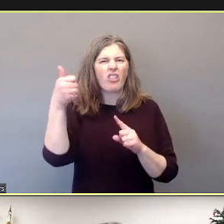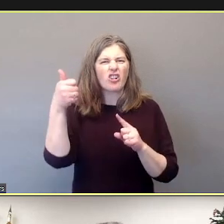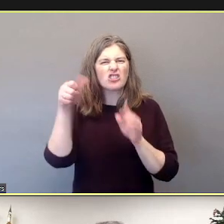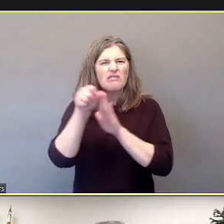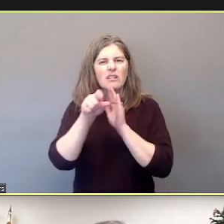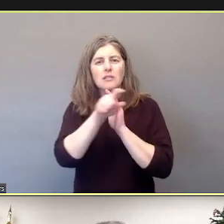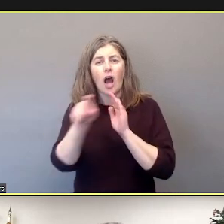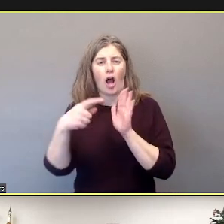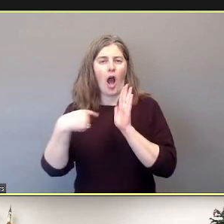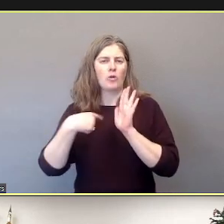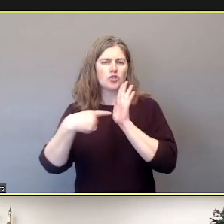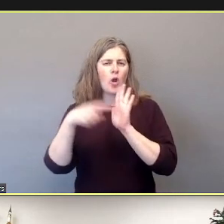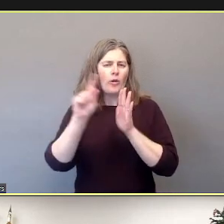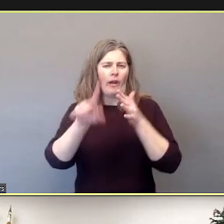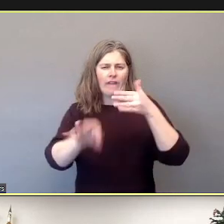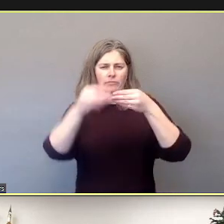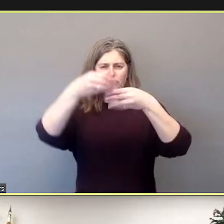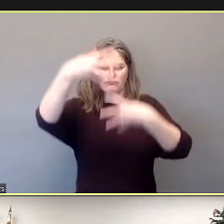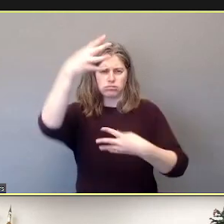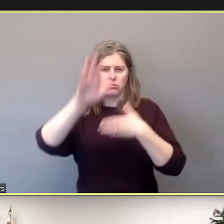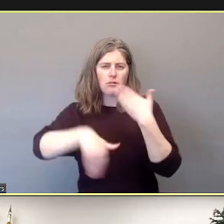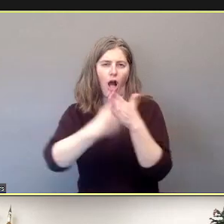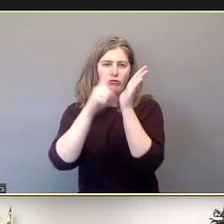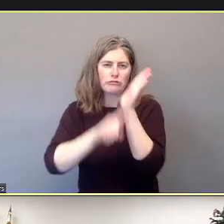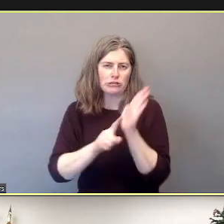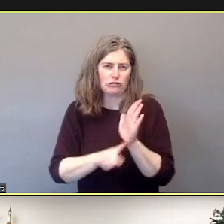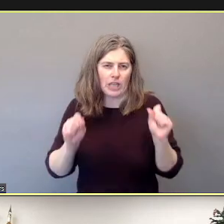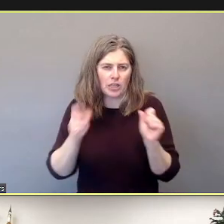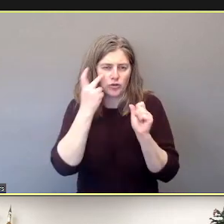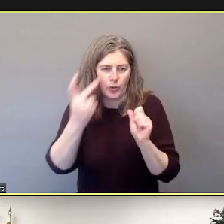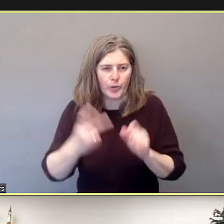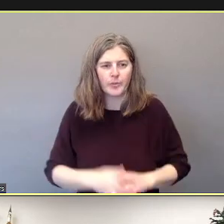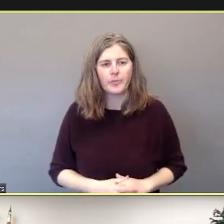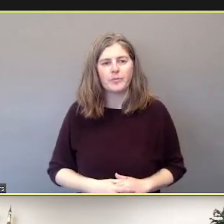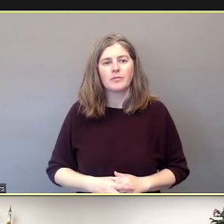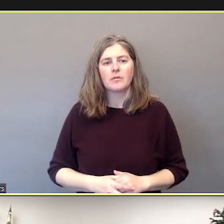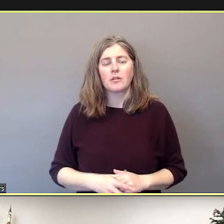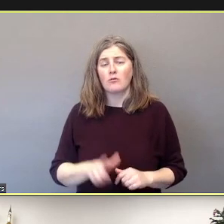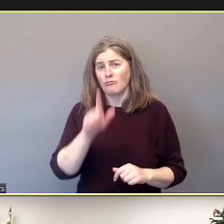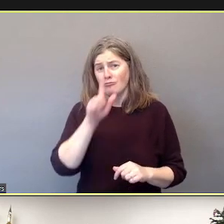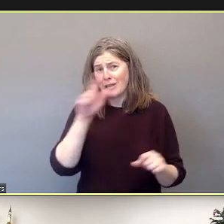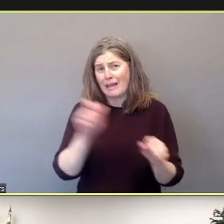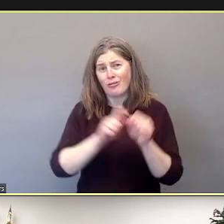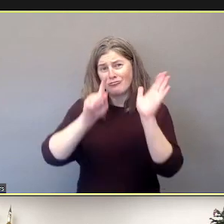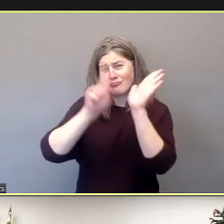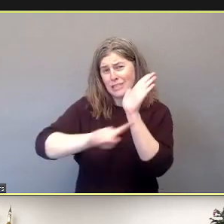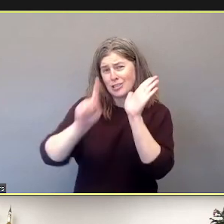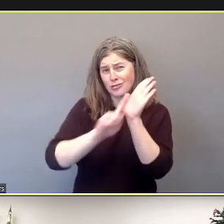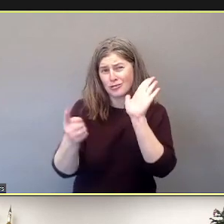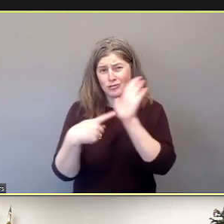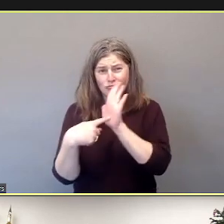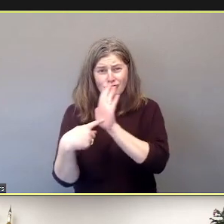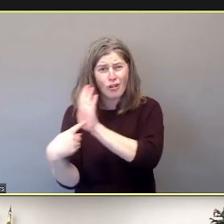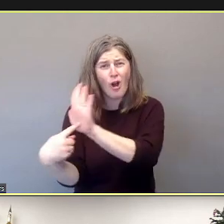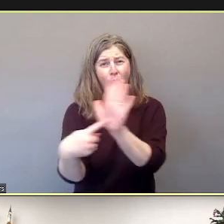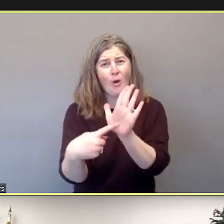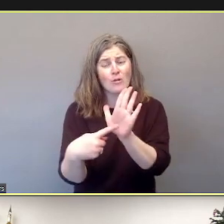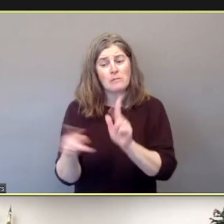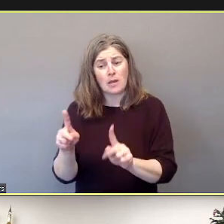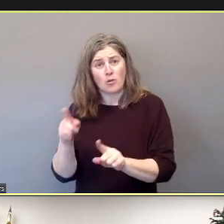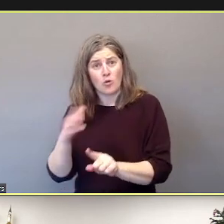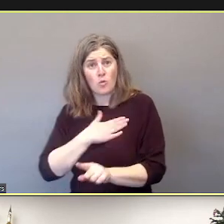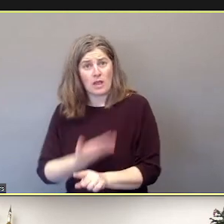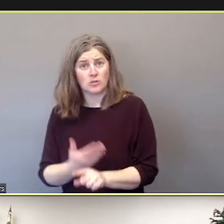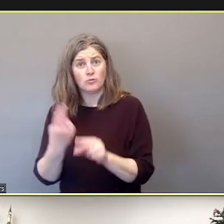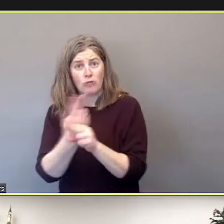can find them all in a minute, but it really does show that participants who wear masks